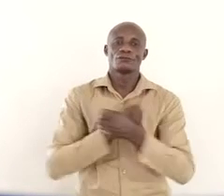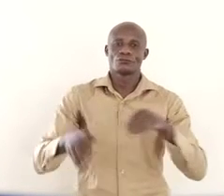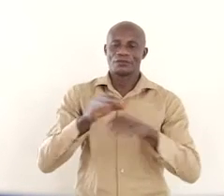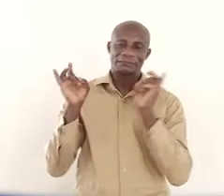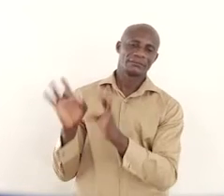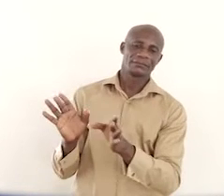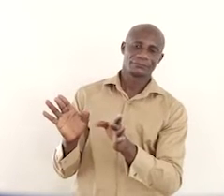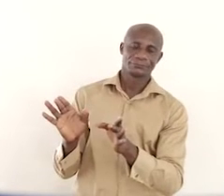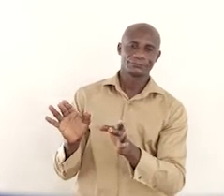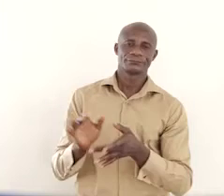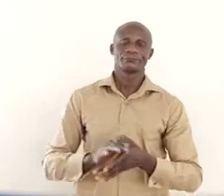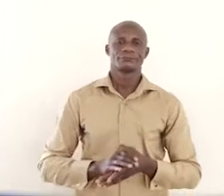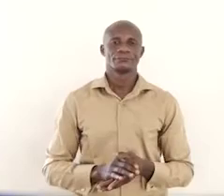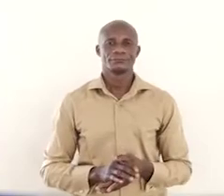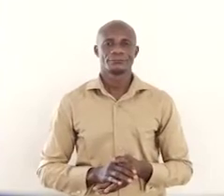over hate.